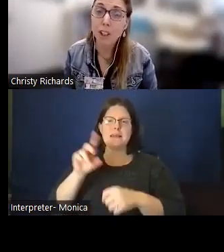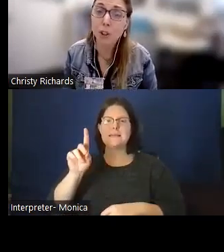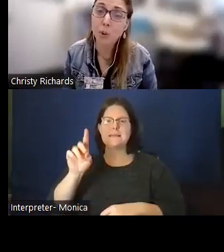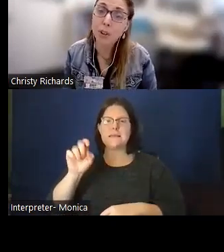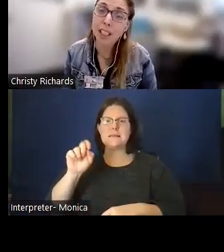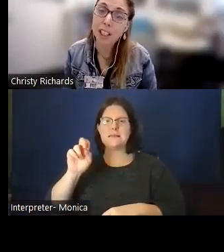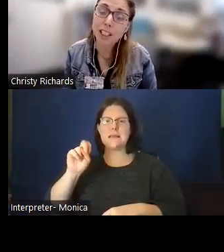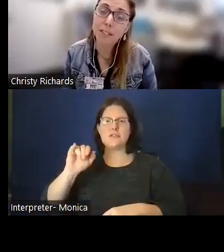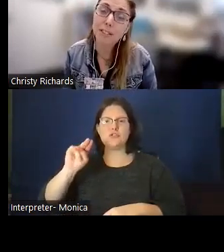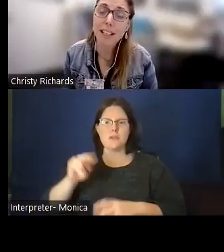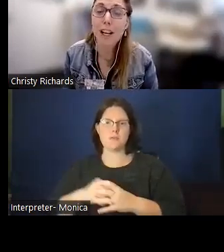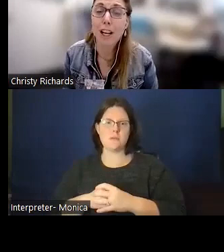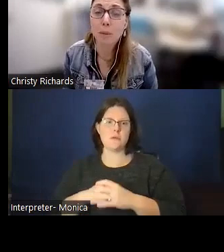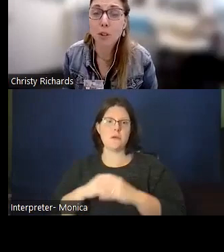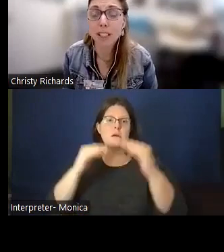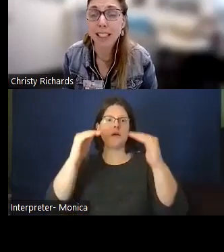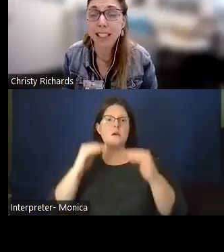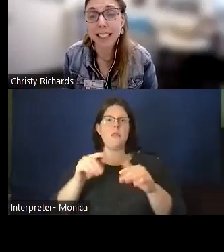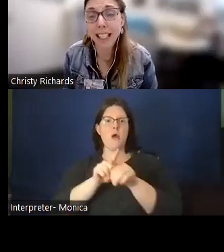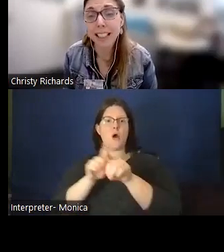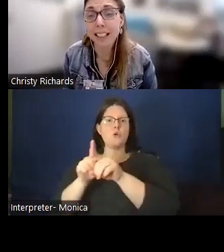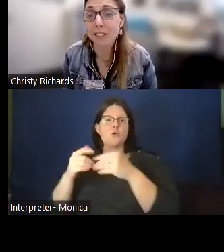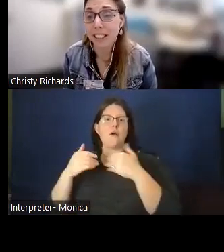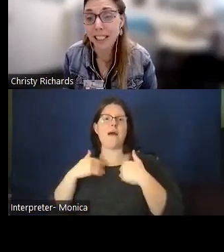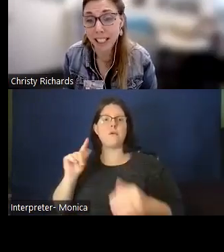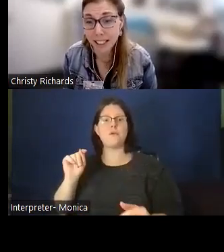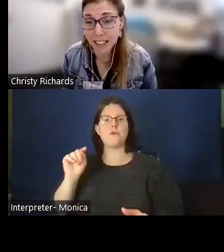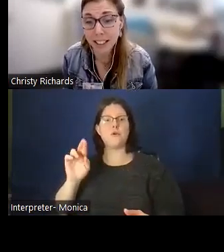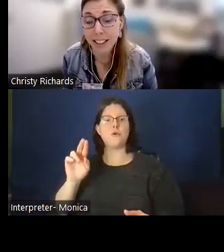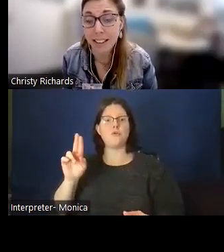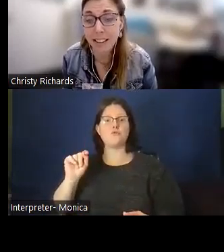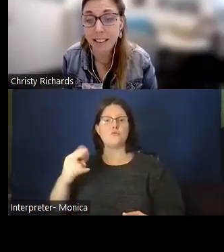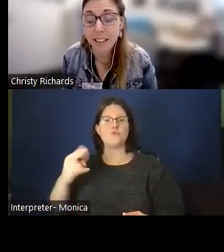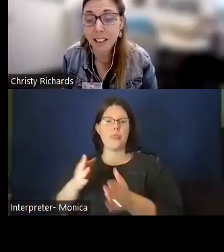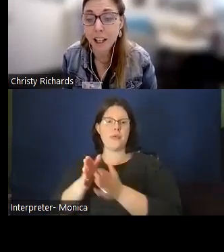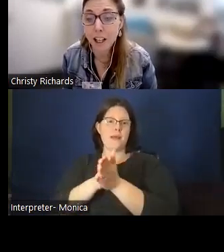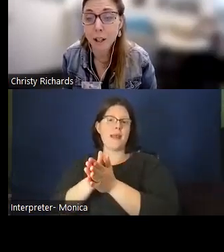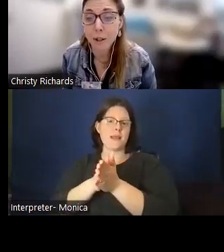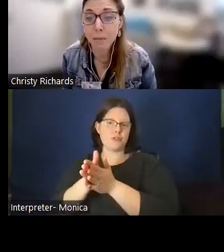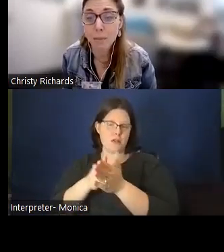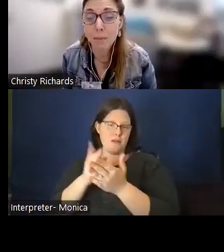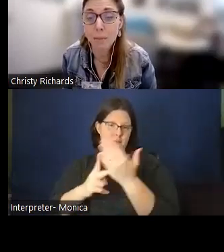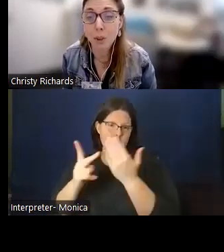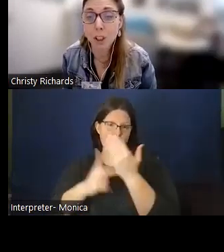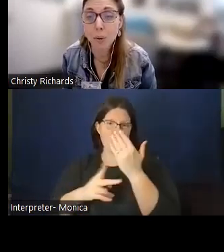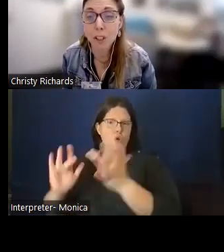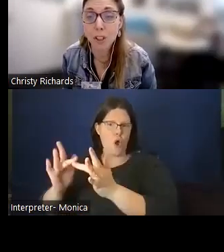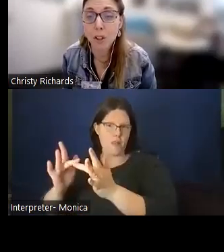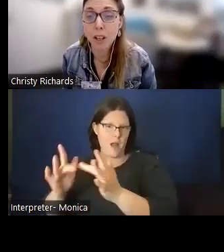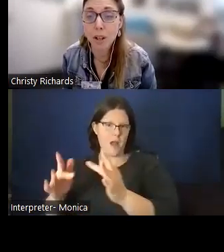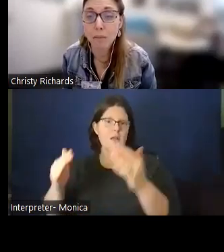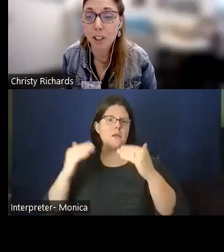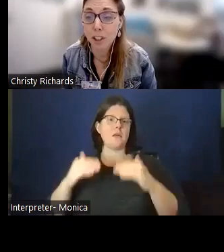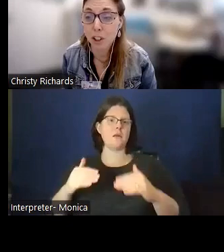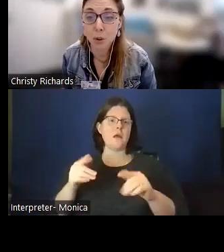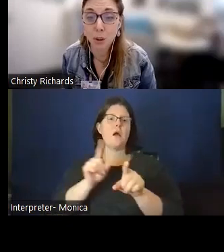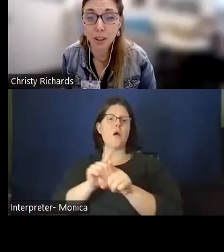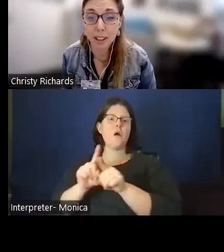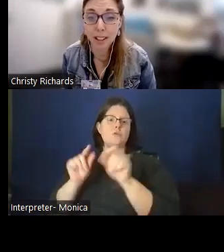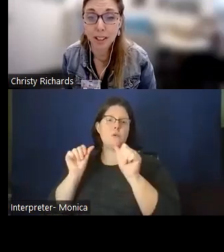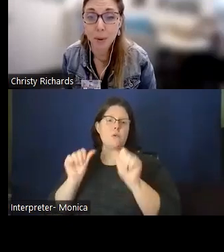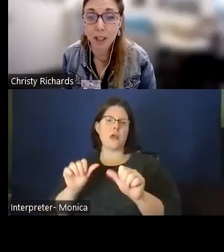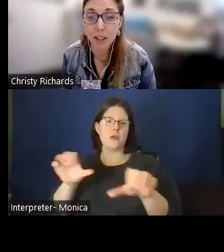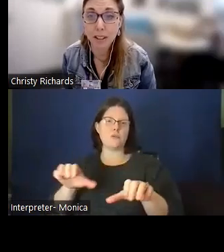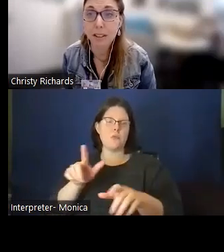Also, there's a Truth Initiative that you can see online. That's fantastic. And you can use the Ditch the